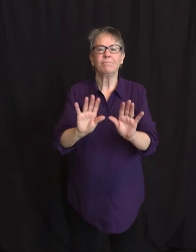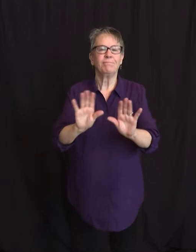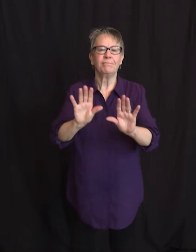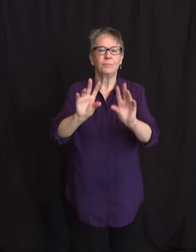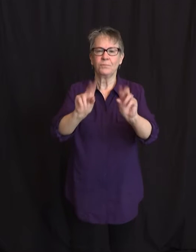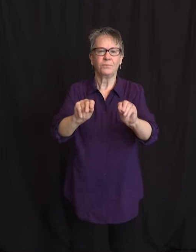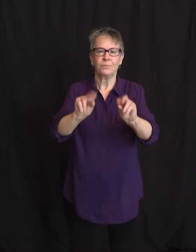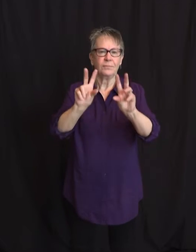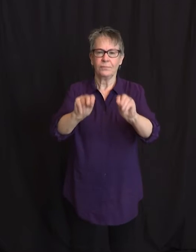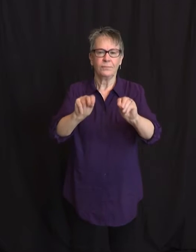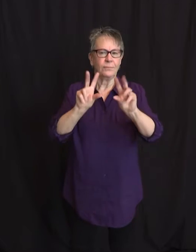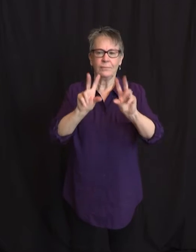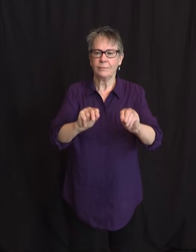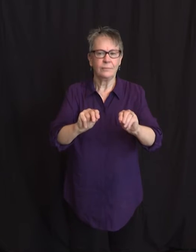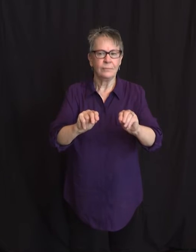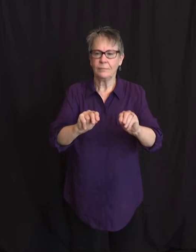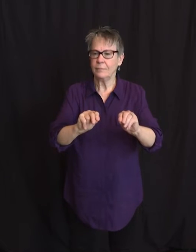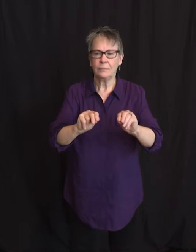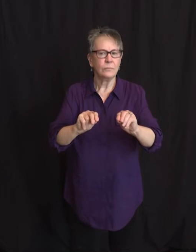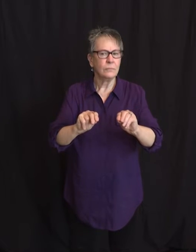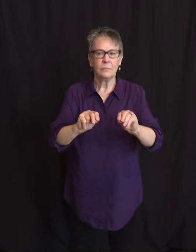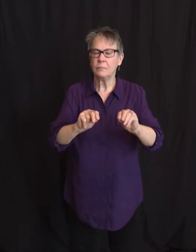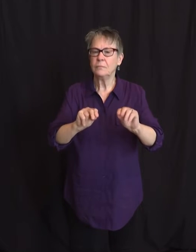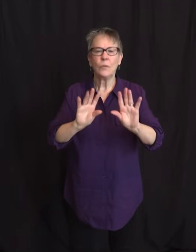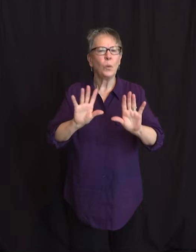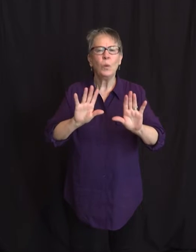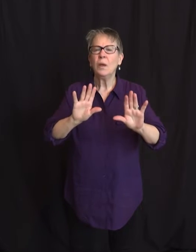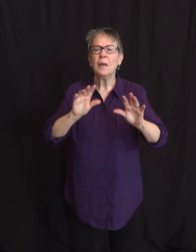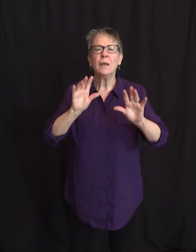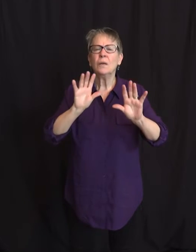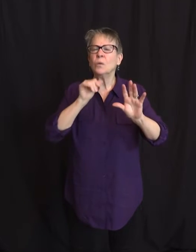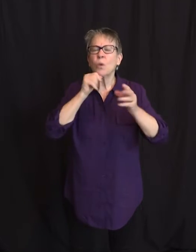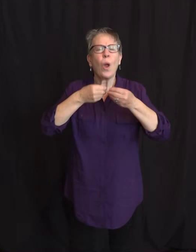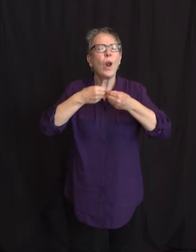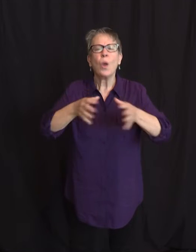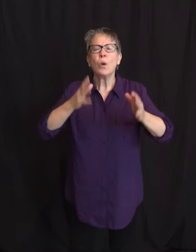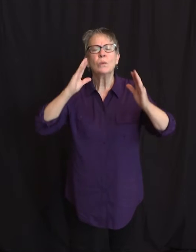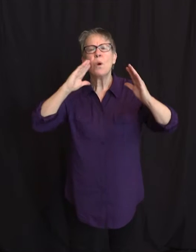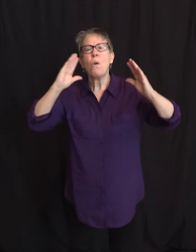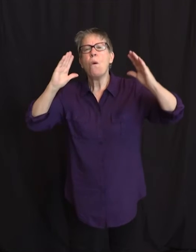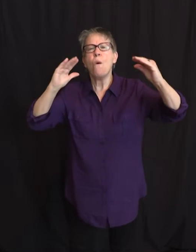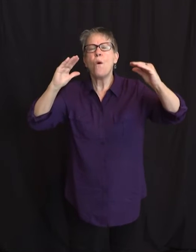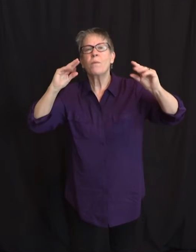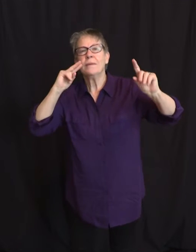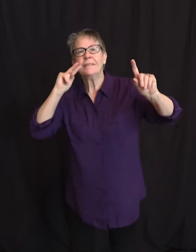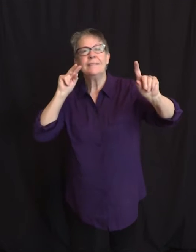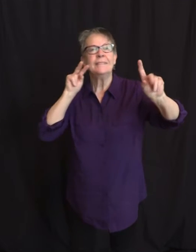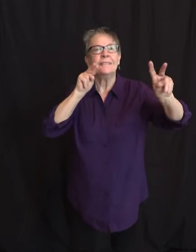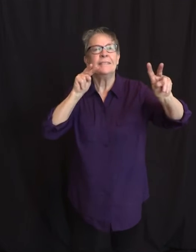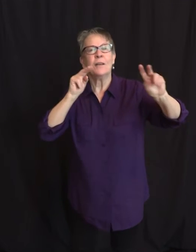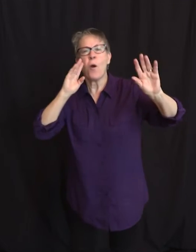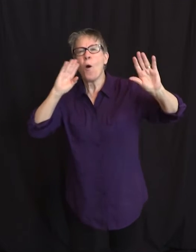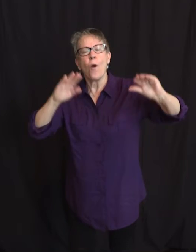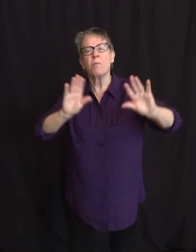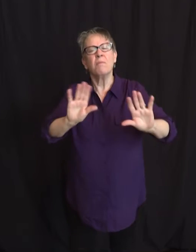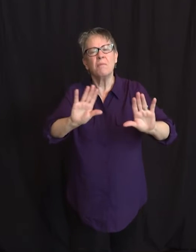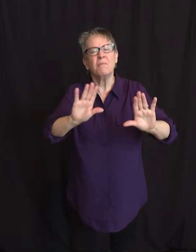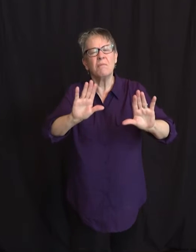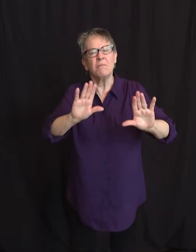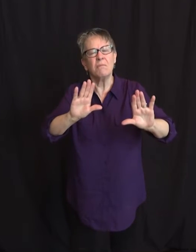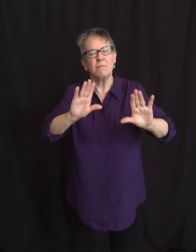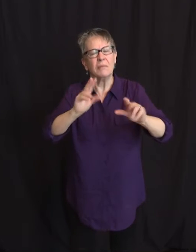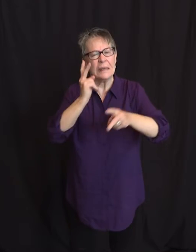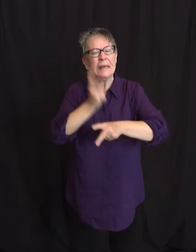winning this and we will get through this. Sadly, not without casualty, but we will get through this. But I think it's a number of weeks,